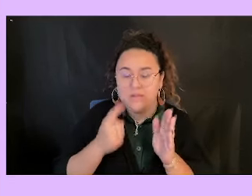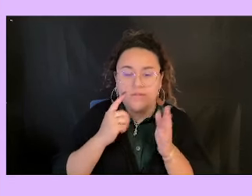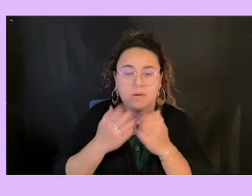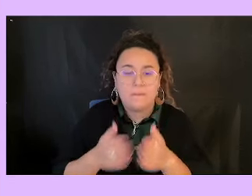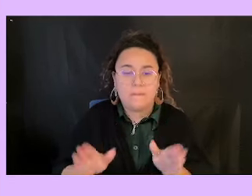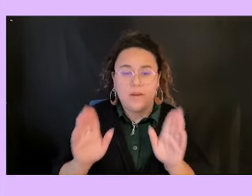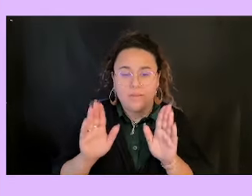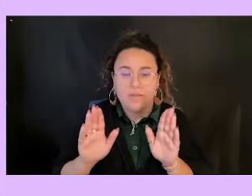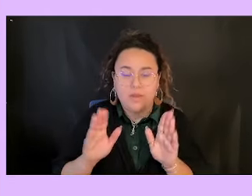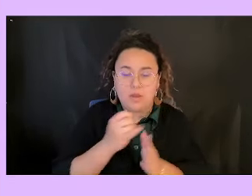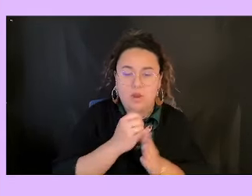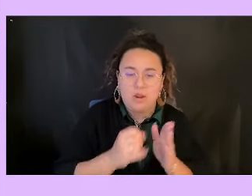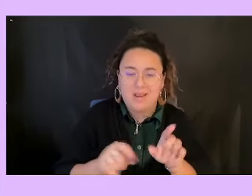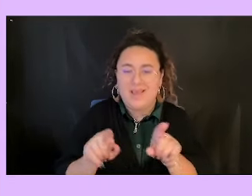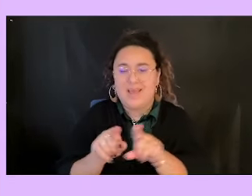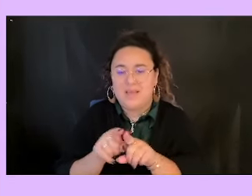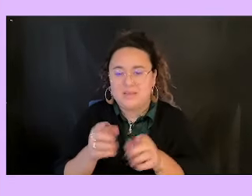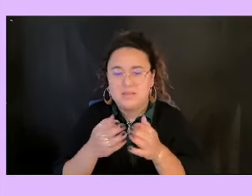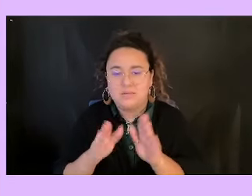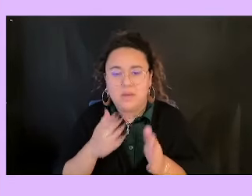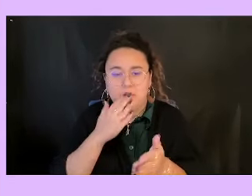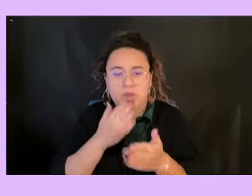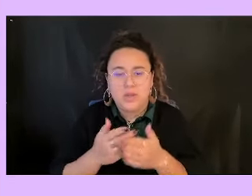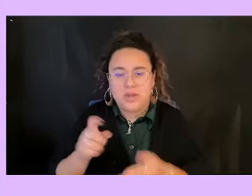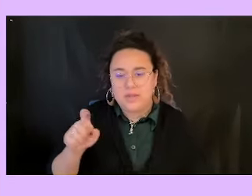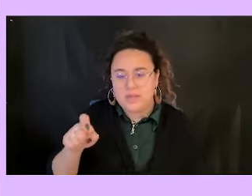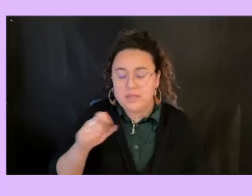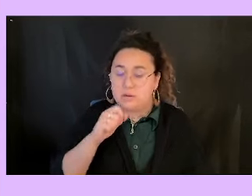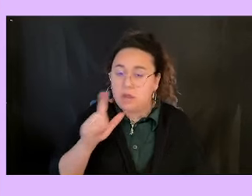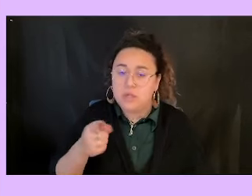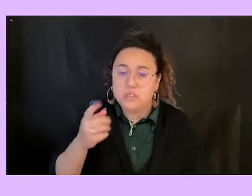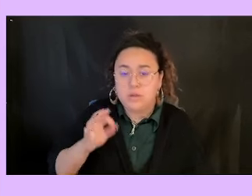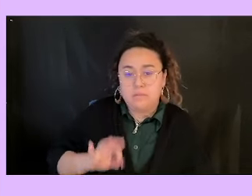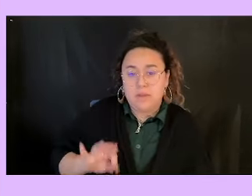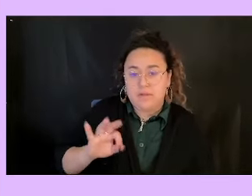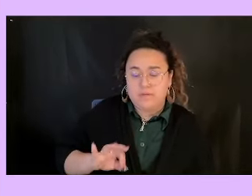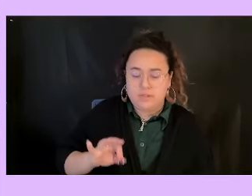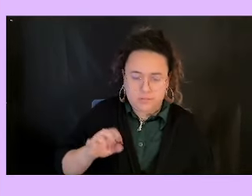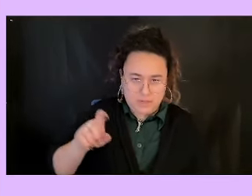good necessary? Not just beneficial, but necessary.